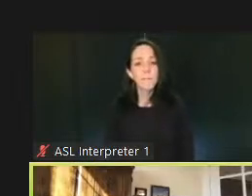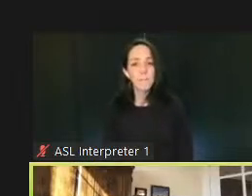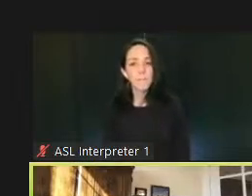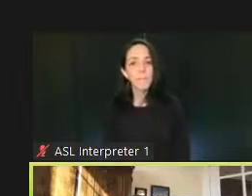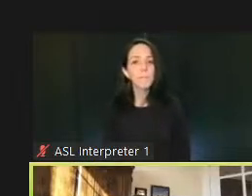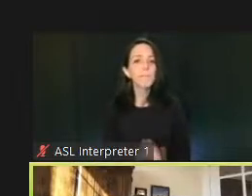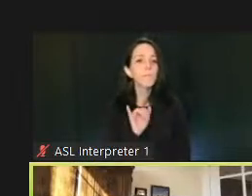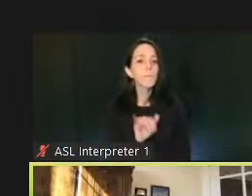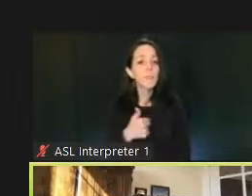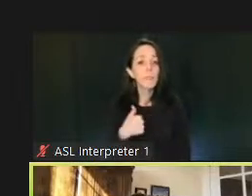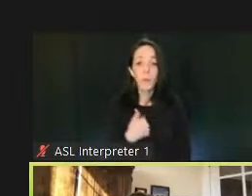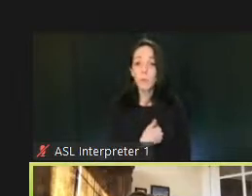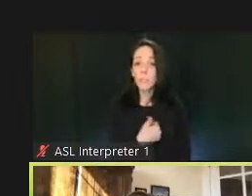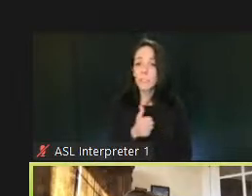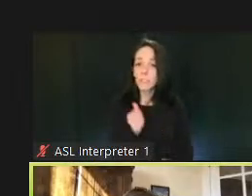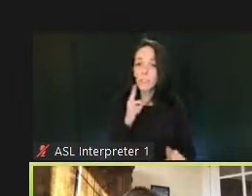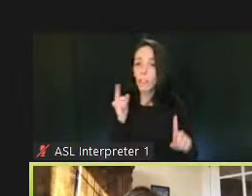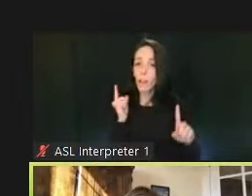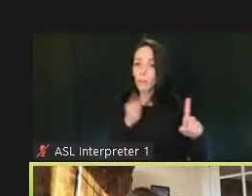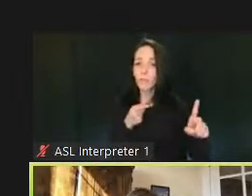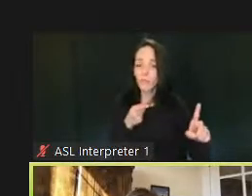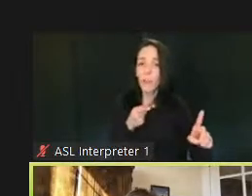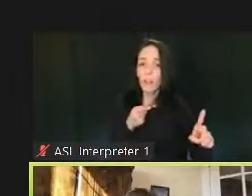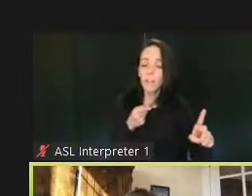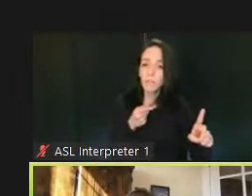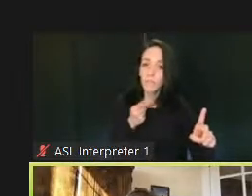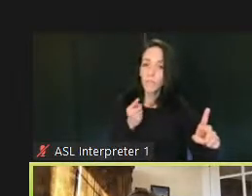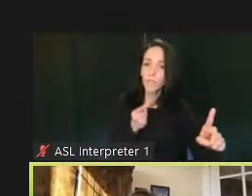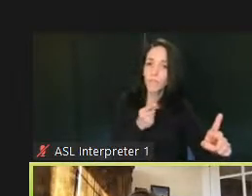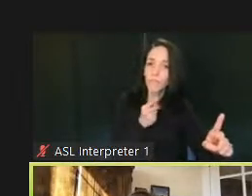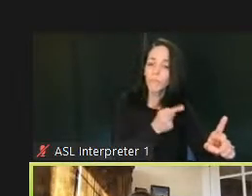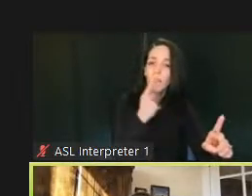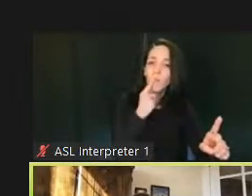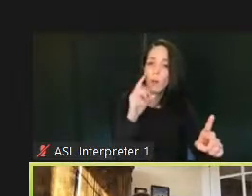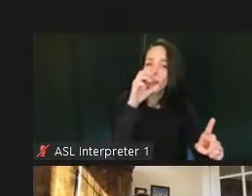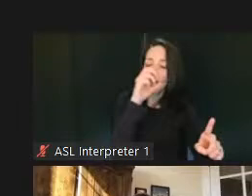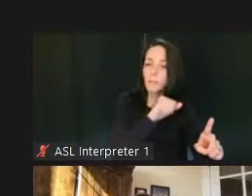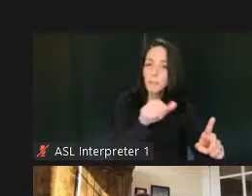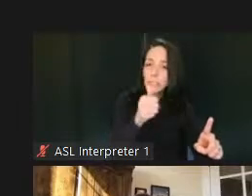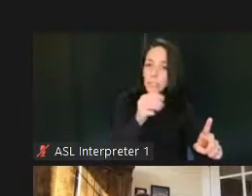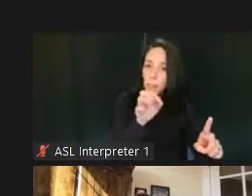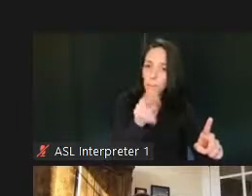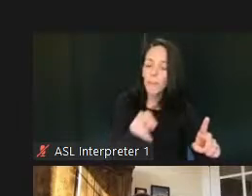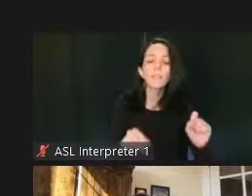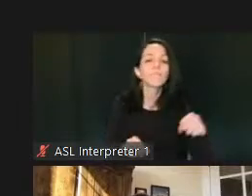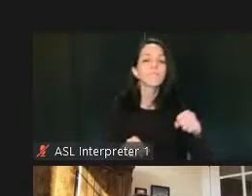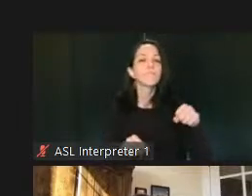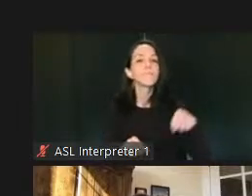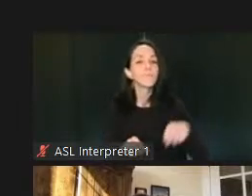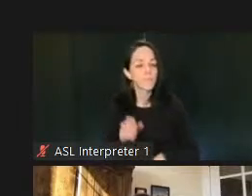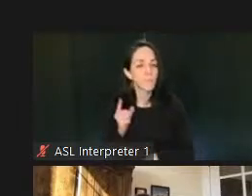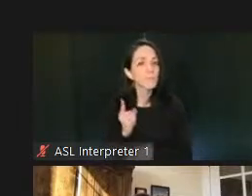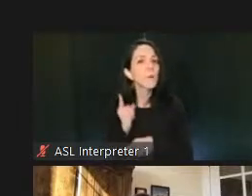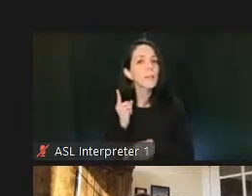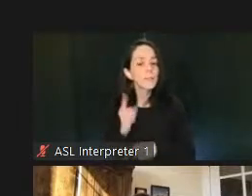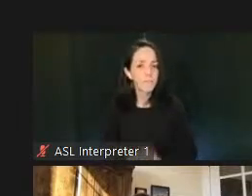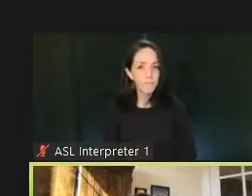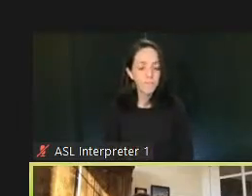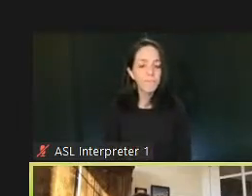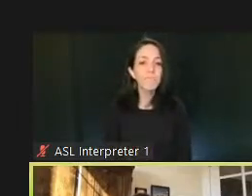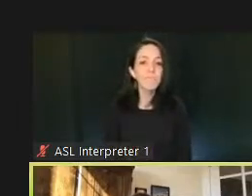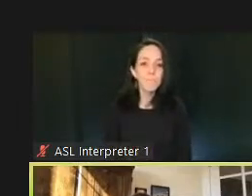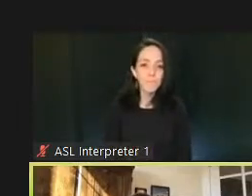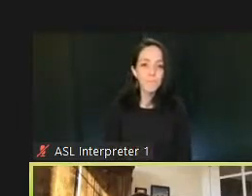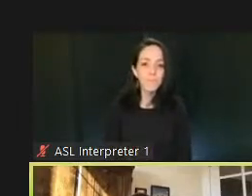So we're still on track to that estimated 10 million of